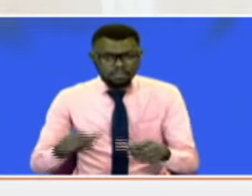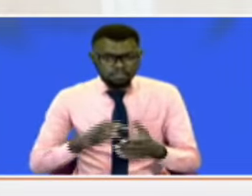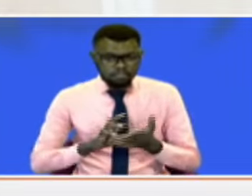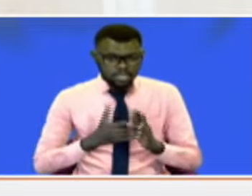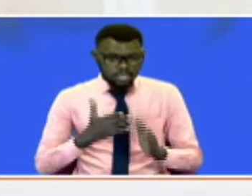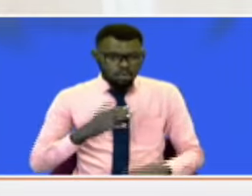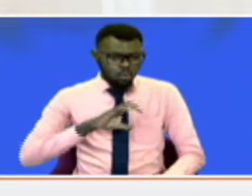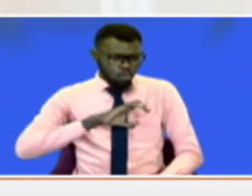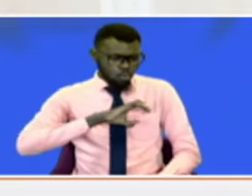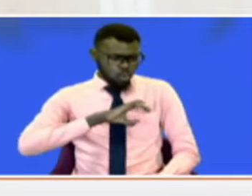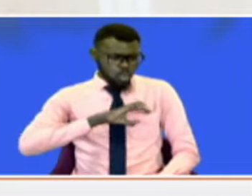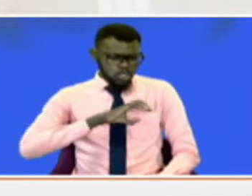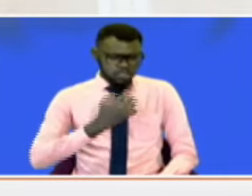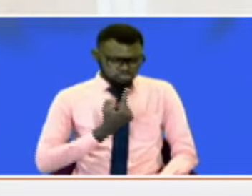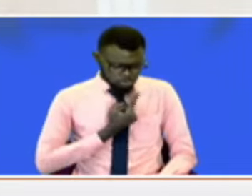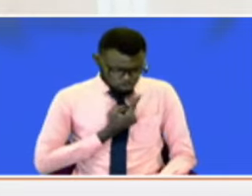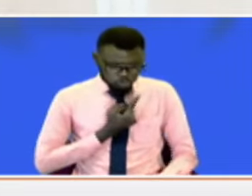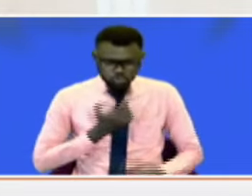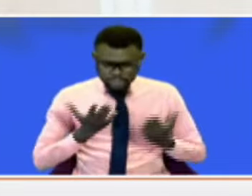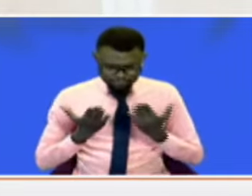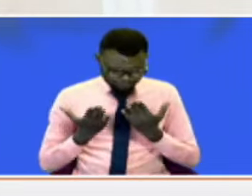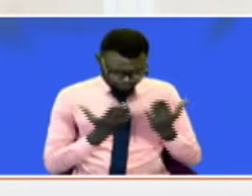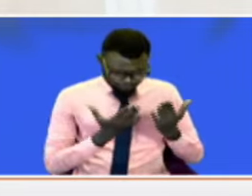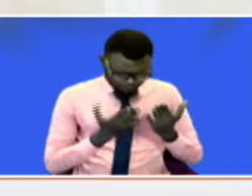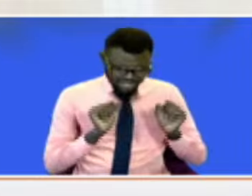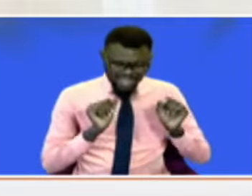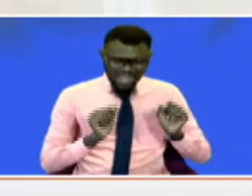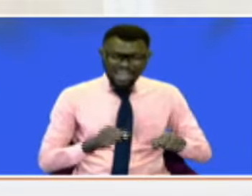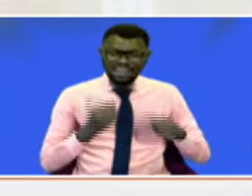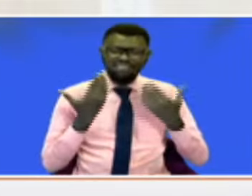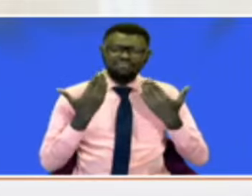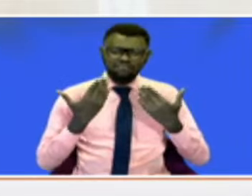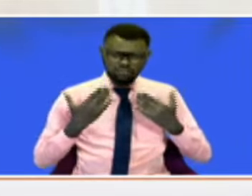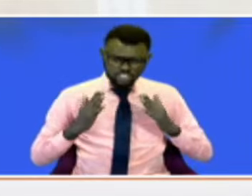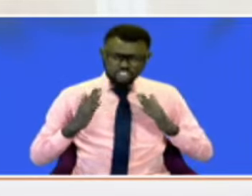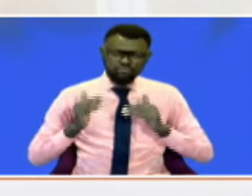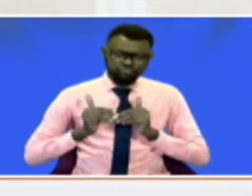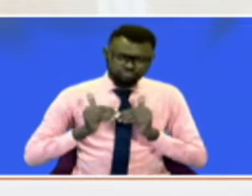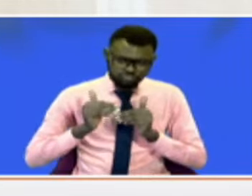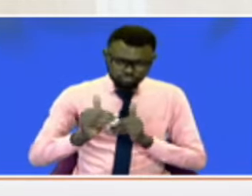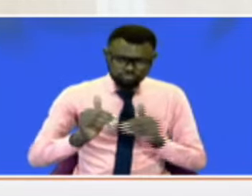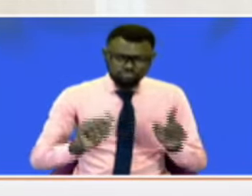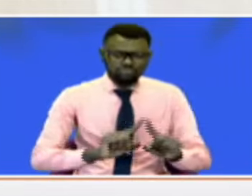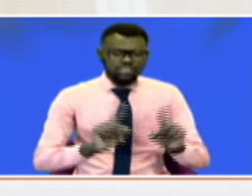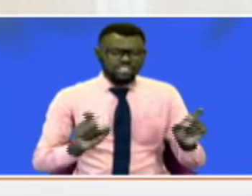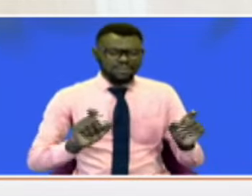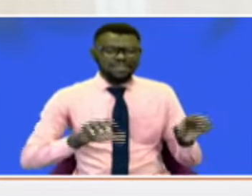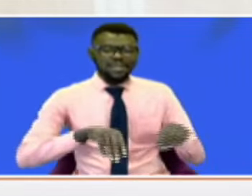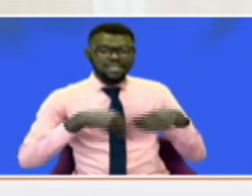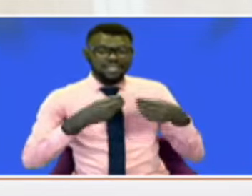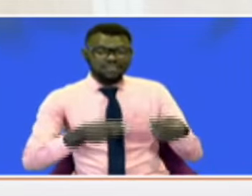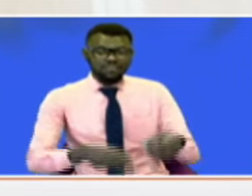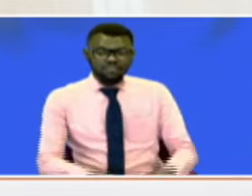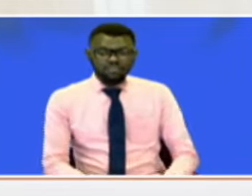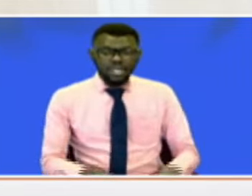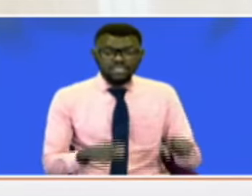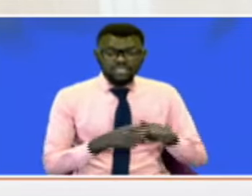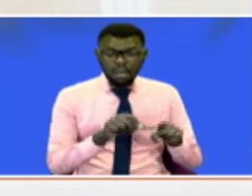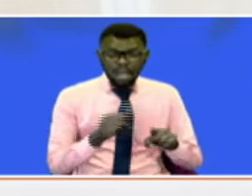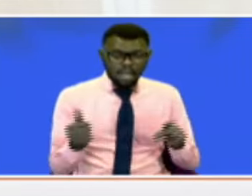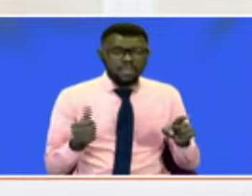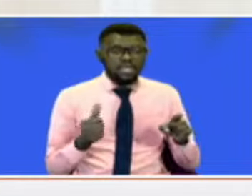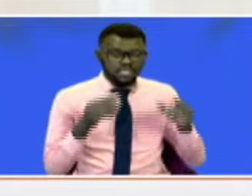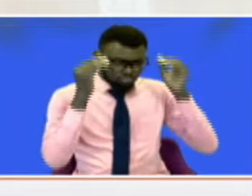own, you pay for the exams, and you sit for the exams. We also still have the institutional candidates. You know,